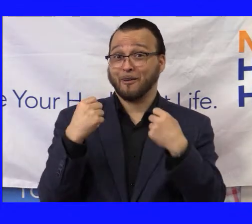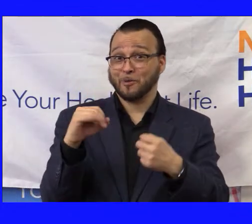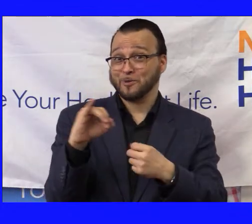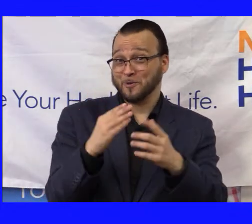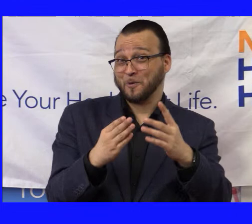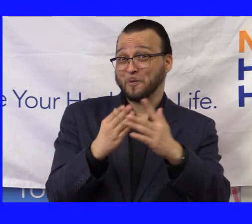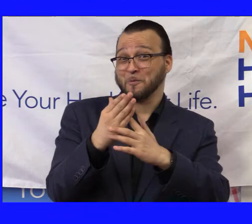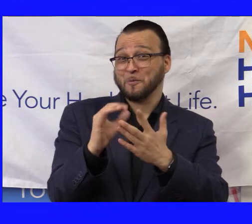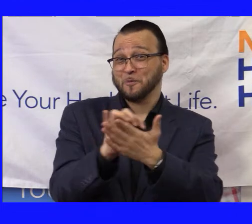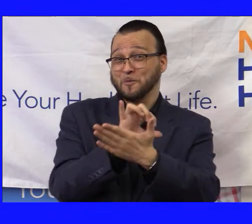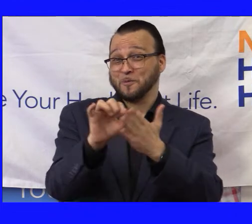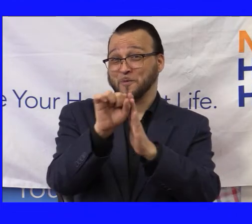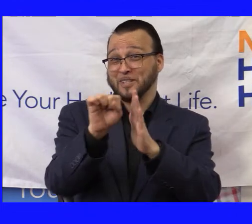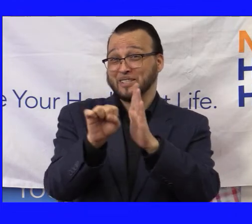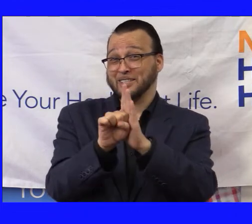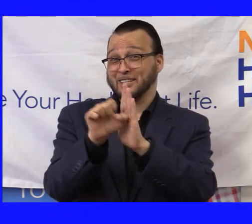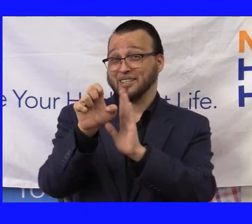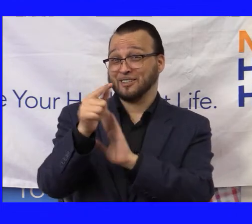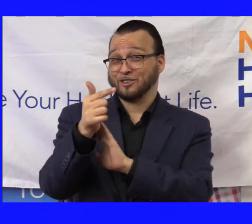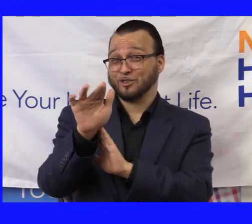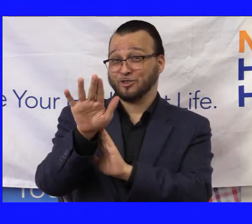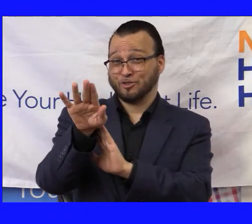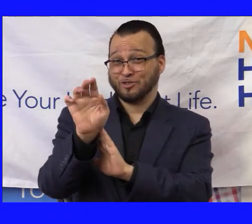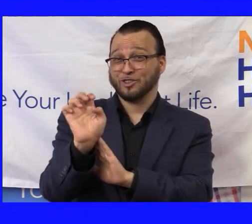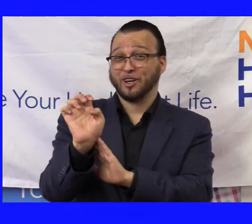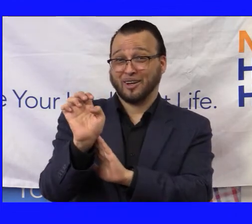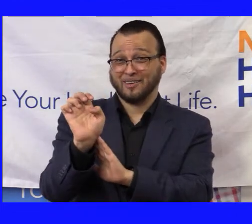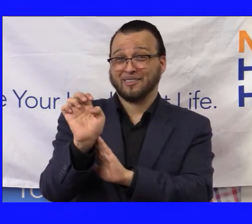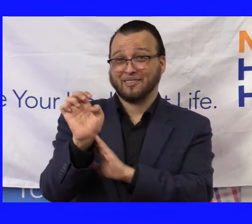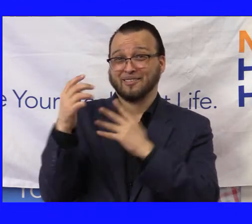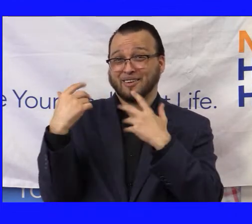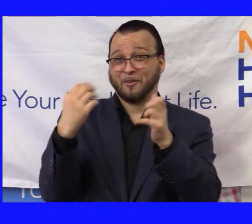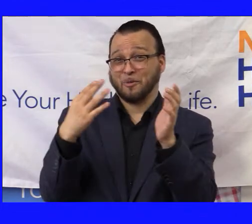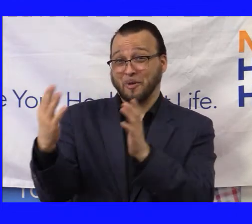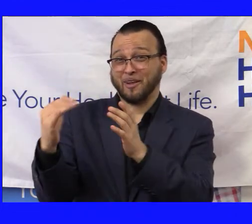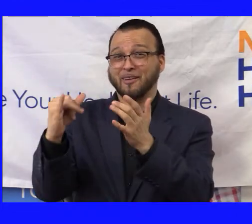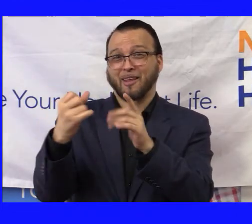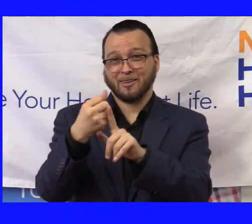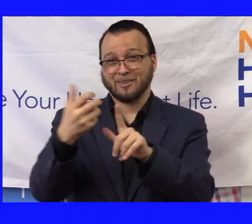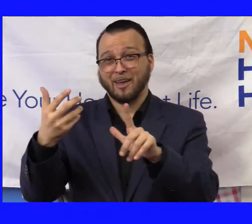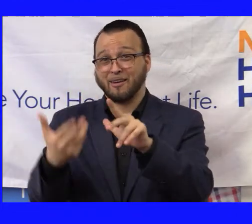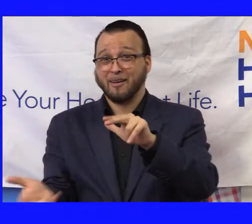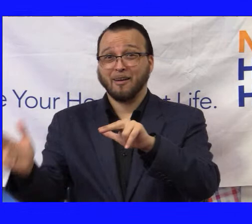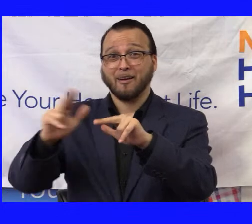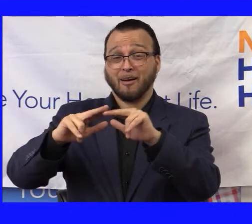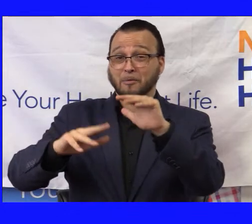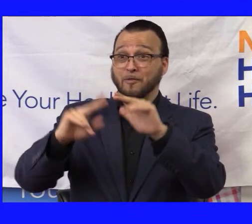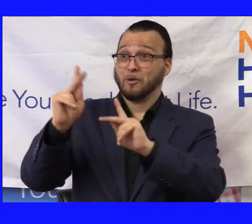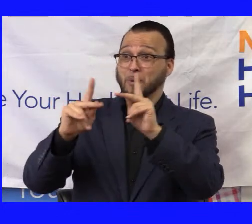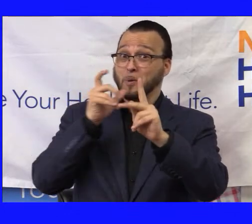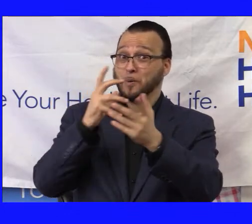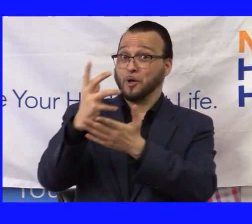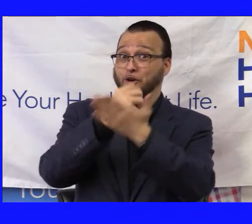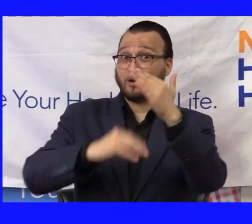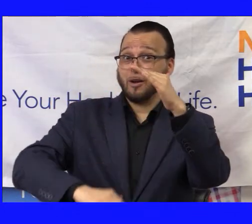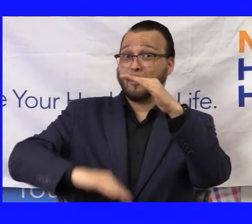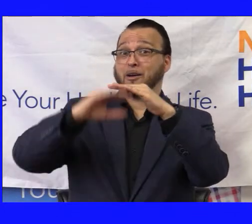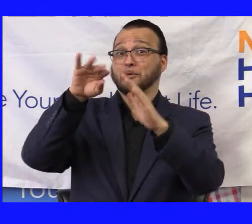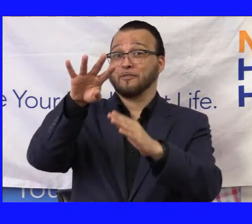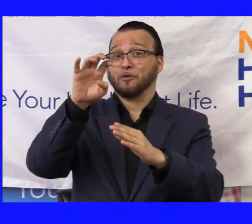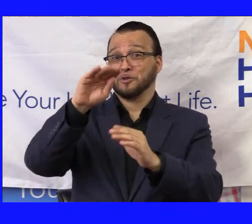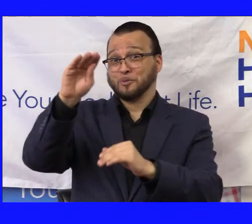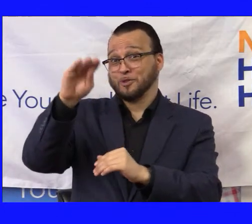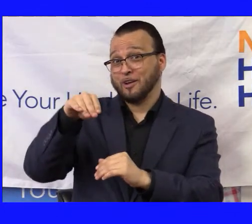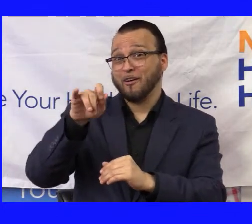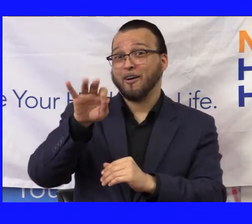New York State exchange products or qualified health plans has now been extended to people earning up to 400% of the